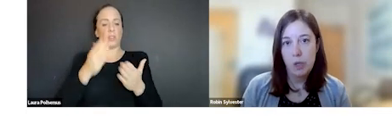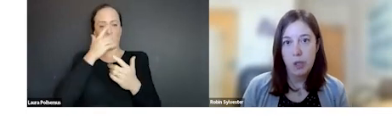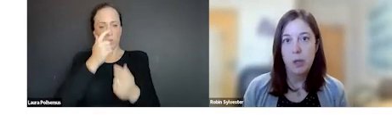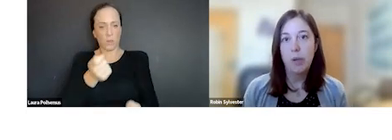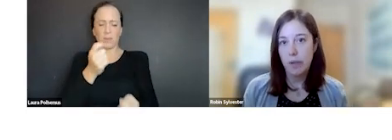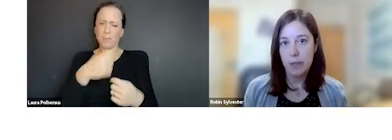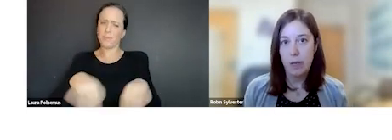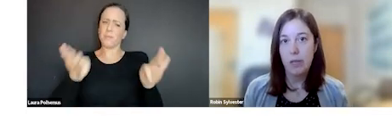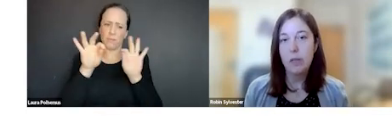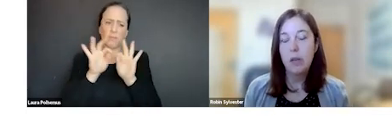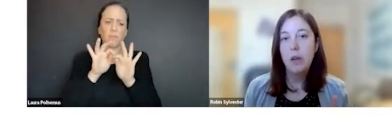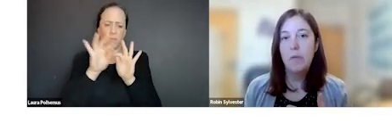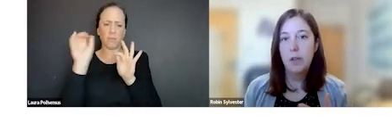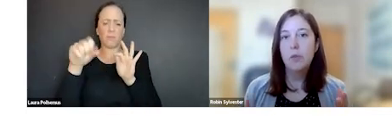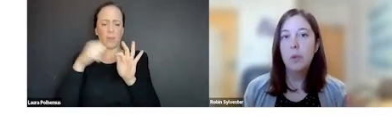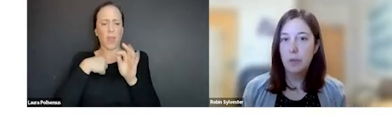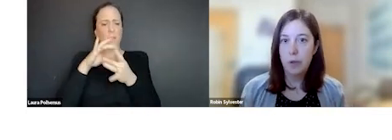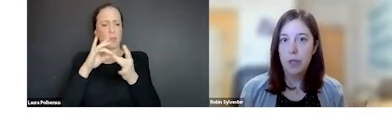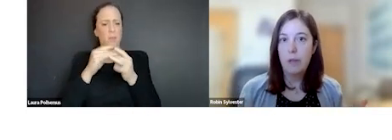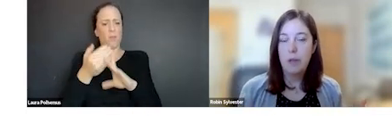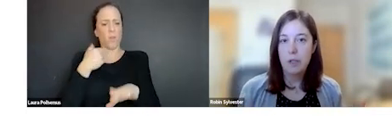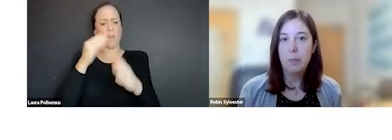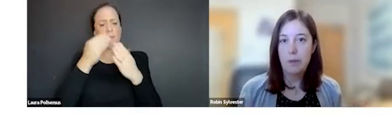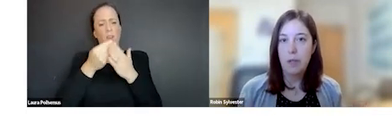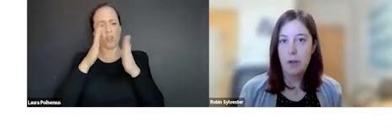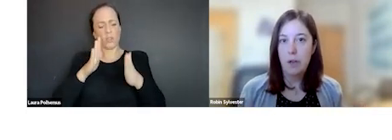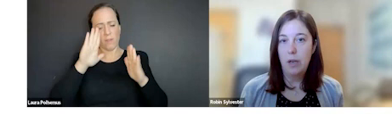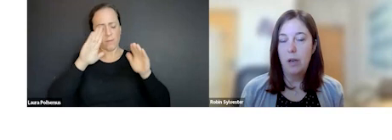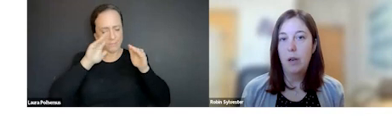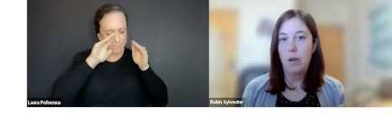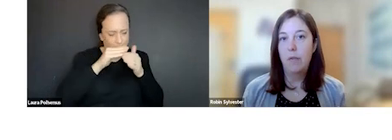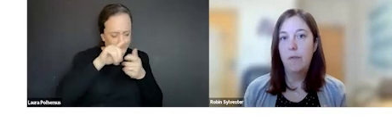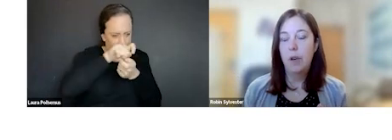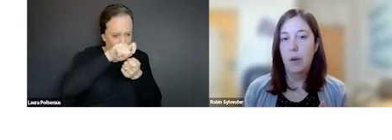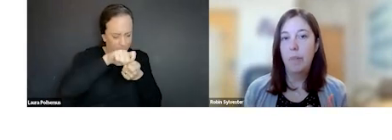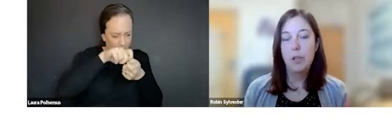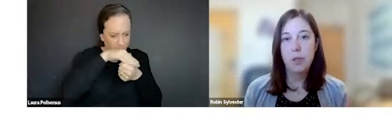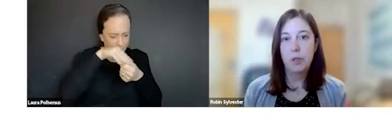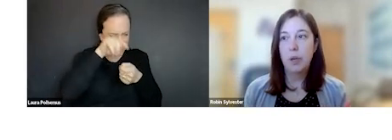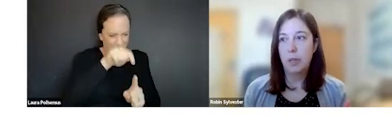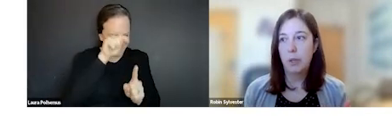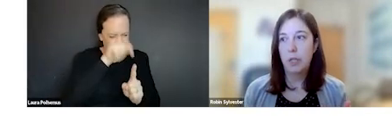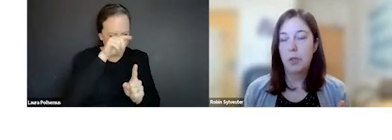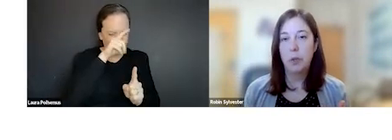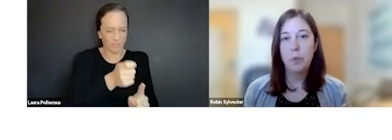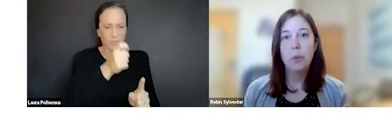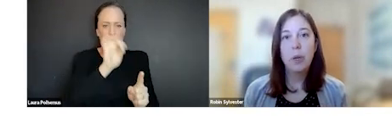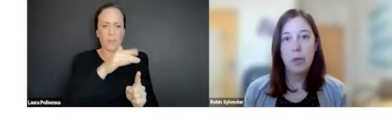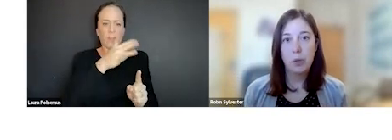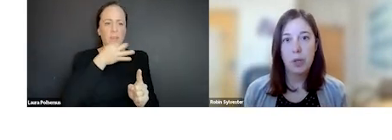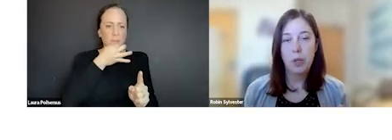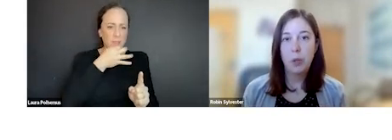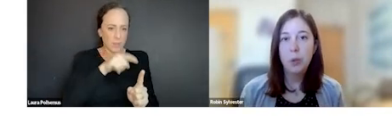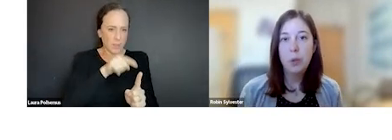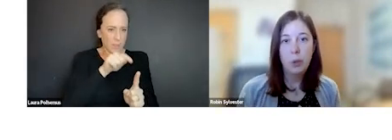as I mentioned in the previous slides, funders really focus on their specific area of interest or expertise. So you really want to